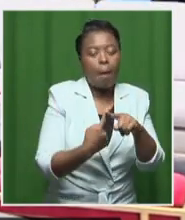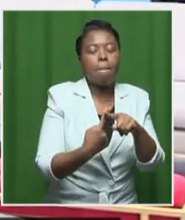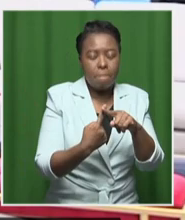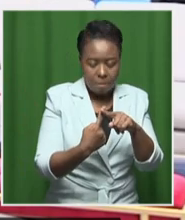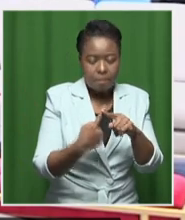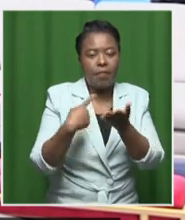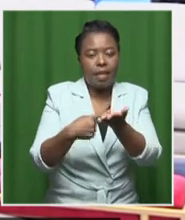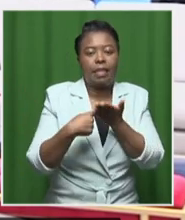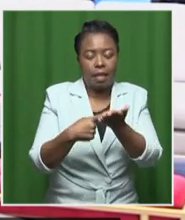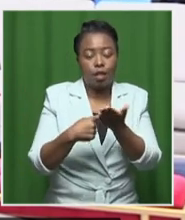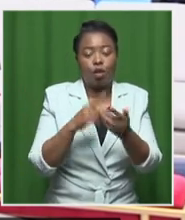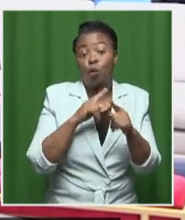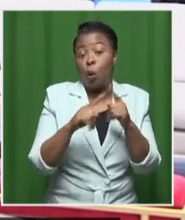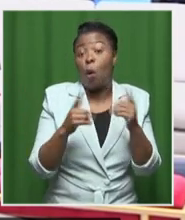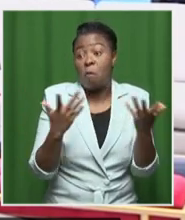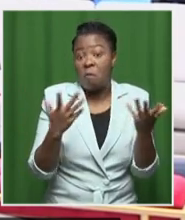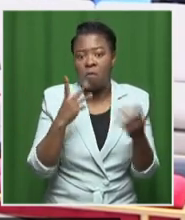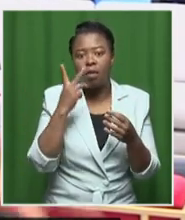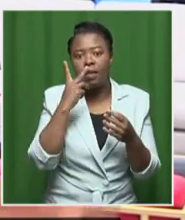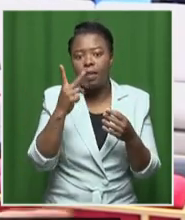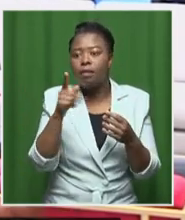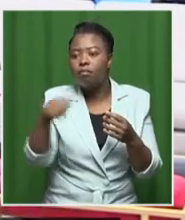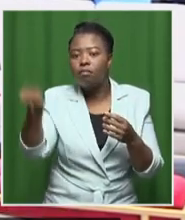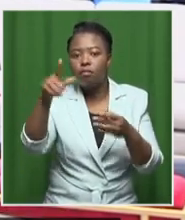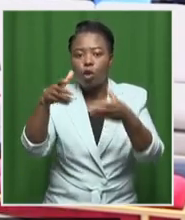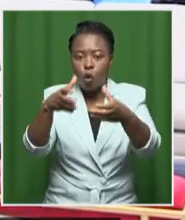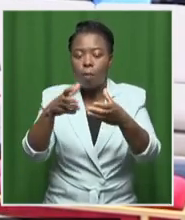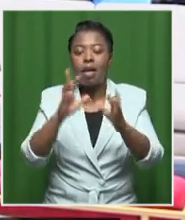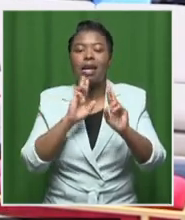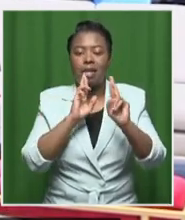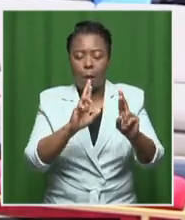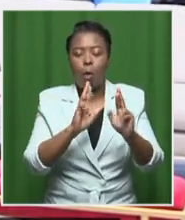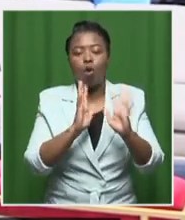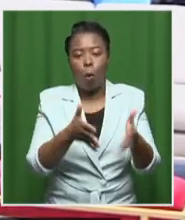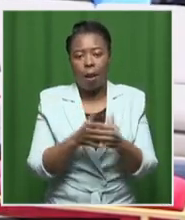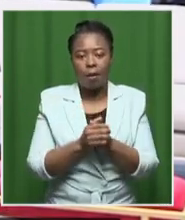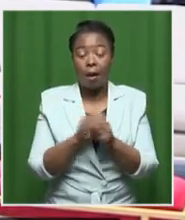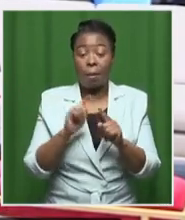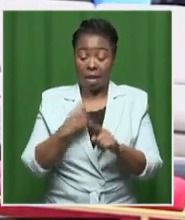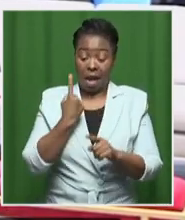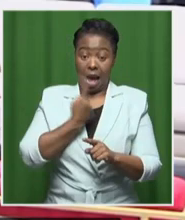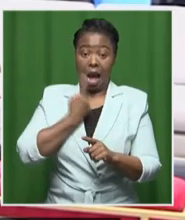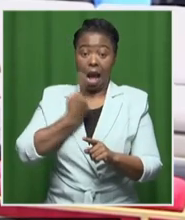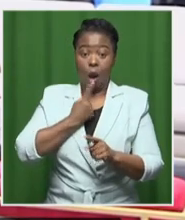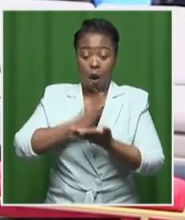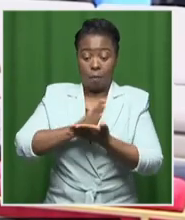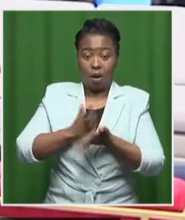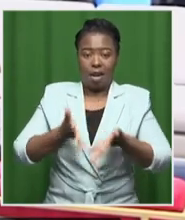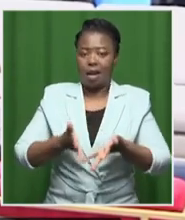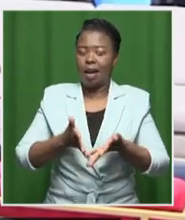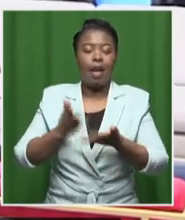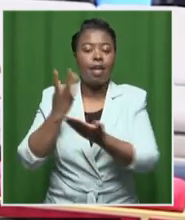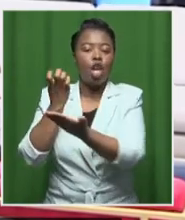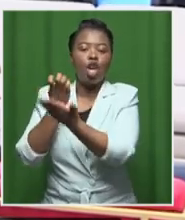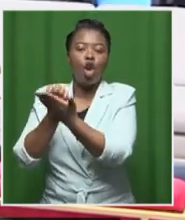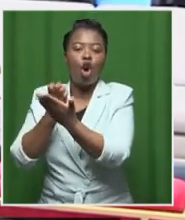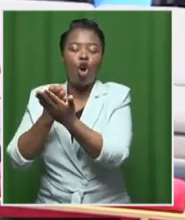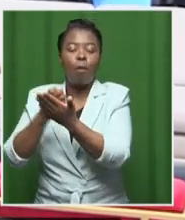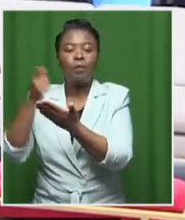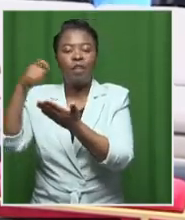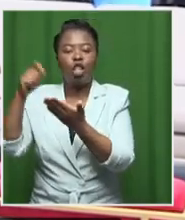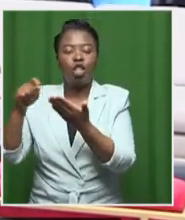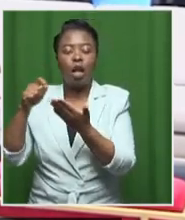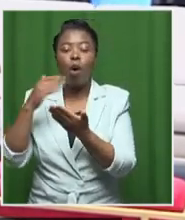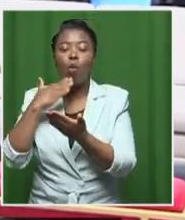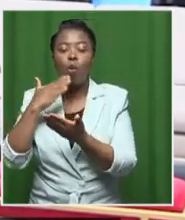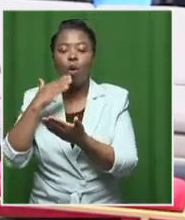They're expected to be coming through with a report. I'm not alone here at the Gallagher Convention Center. I have the economics editor of the SABC,